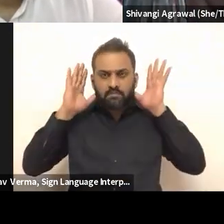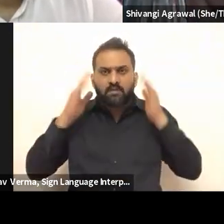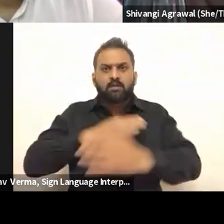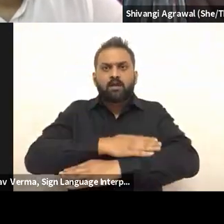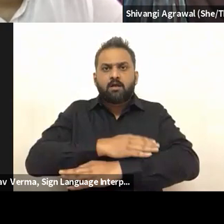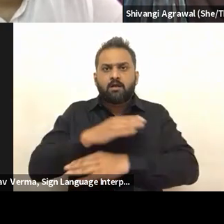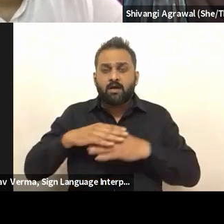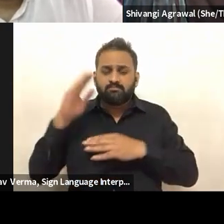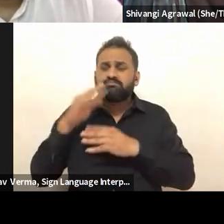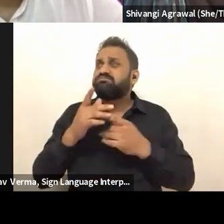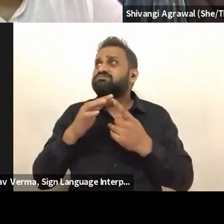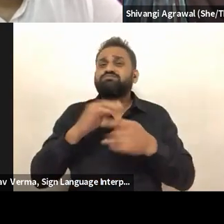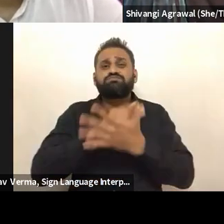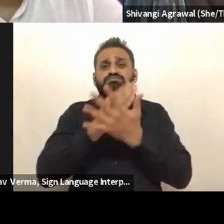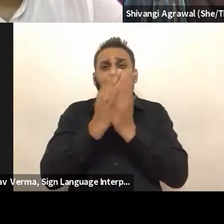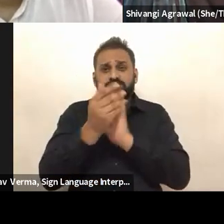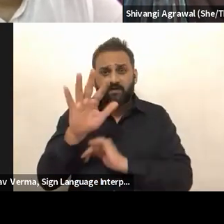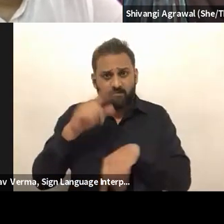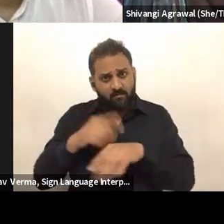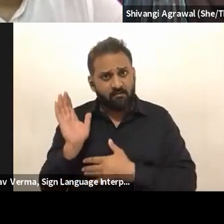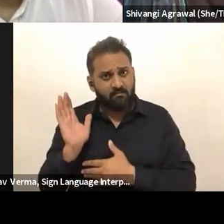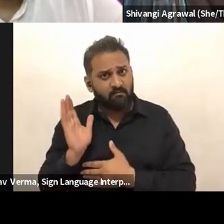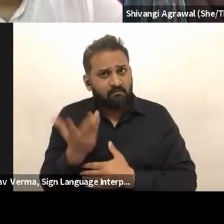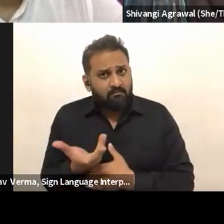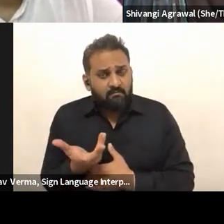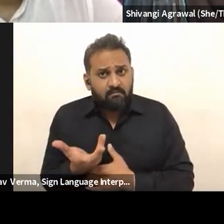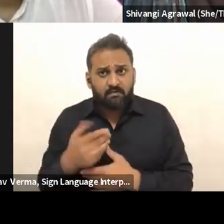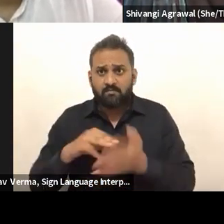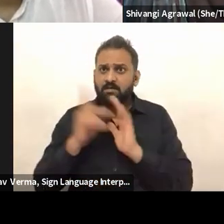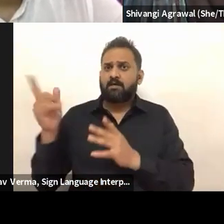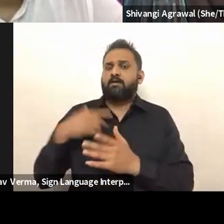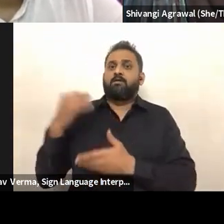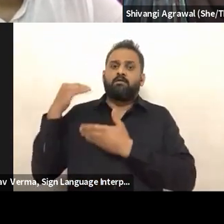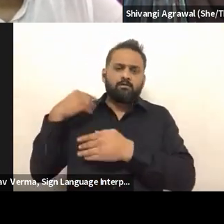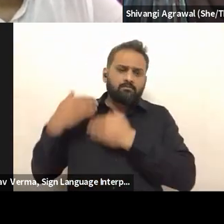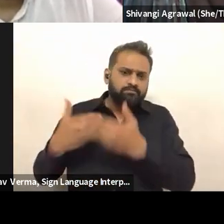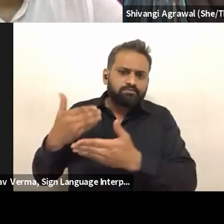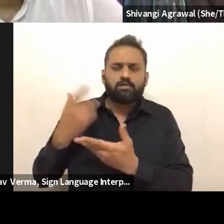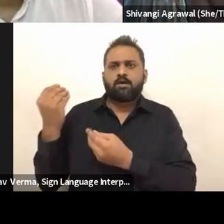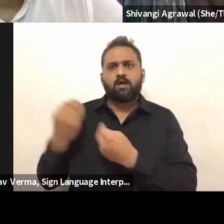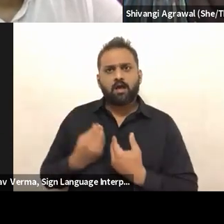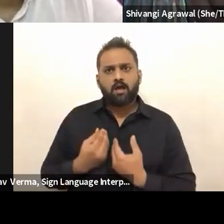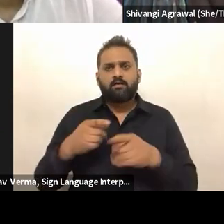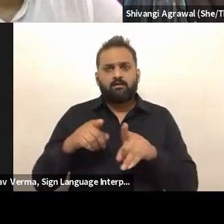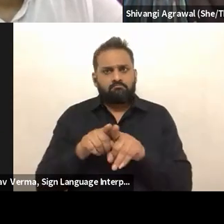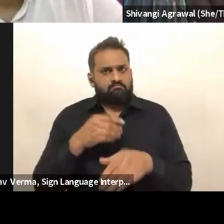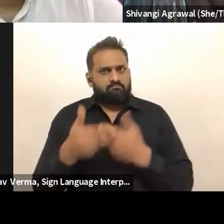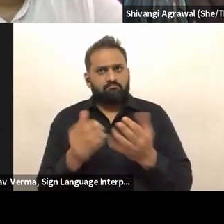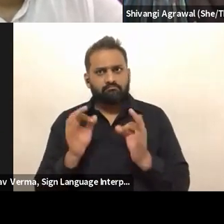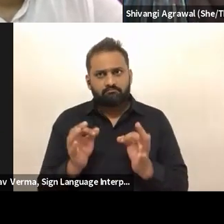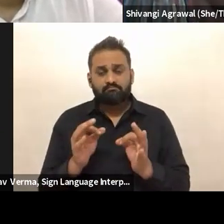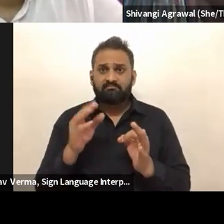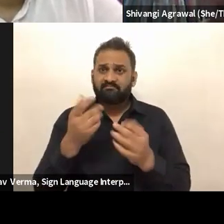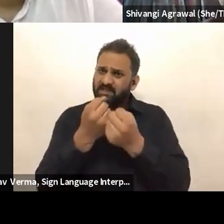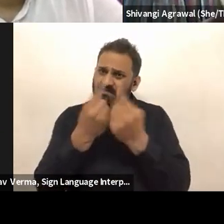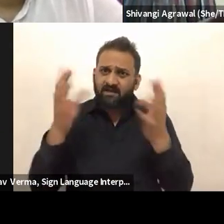child who's non-binary now. And I think for her to have had that journey is really representative of so many Muslim